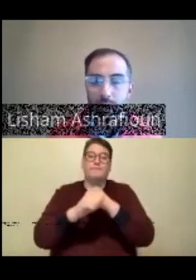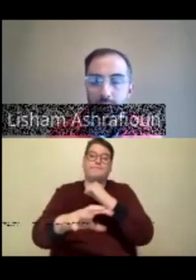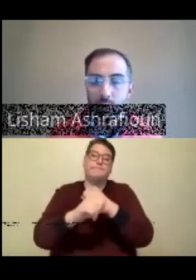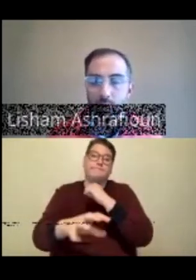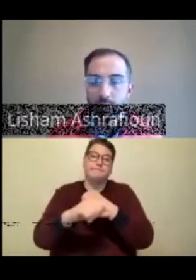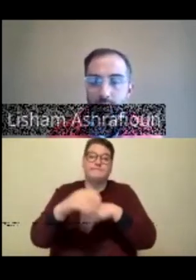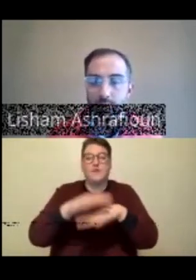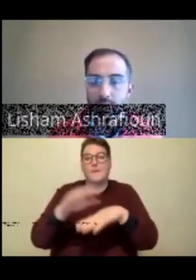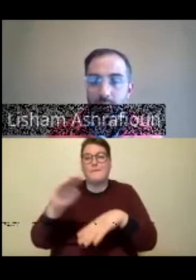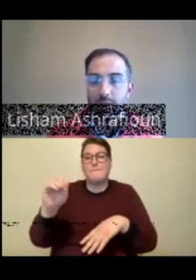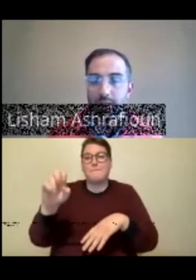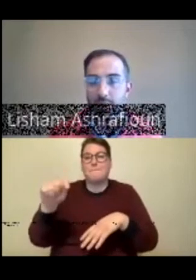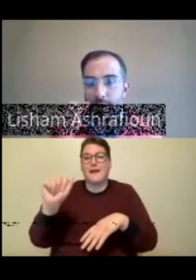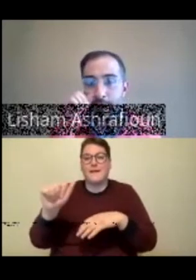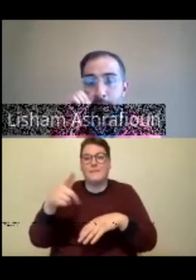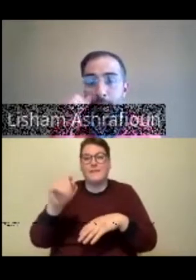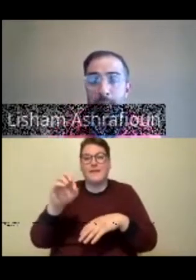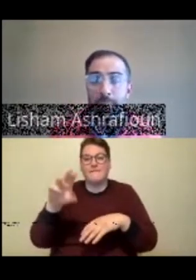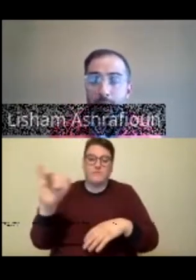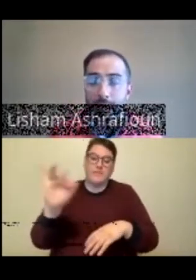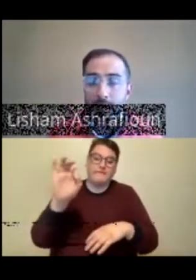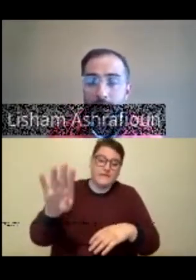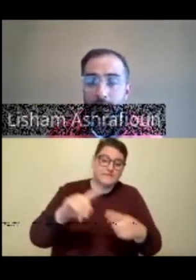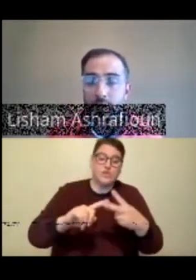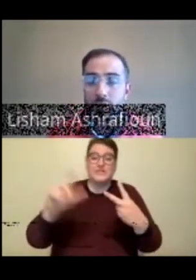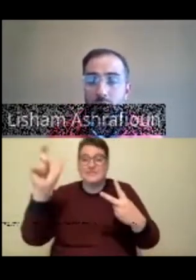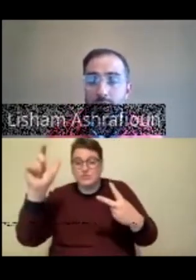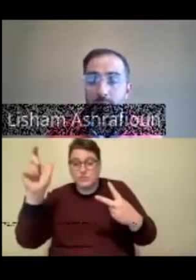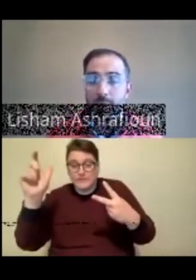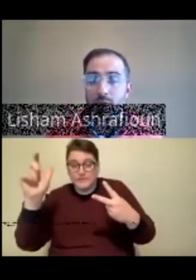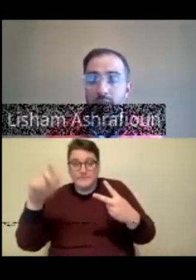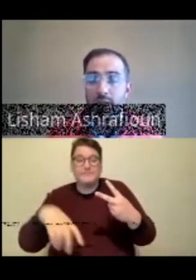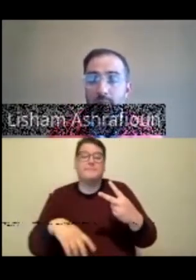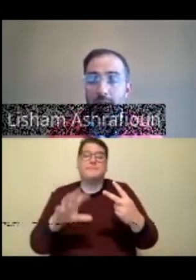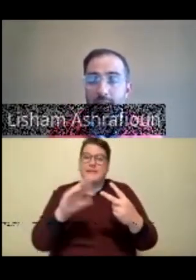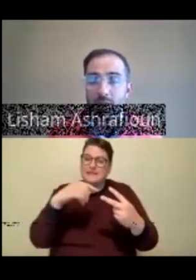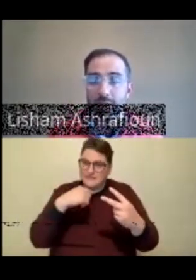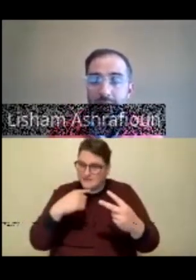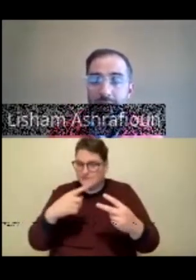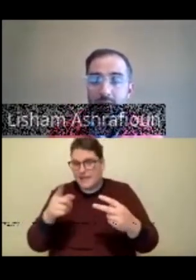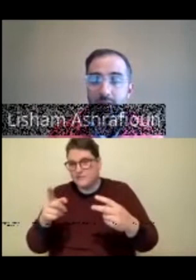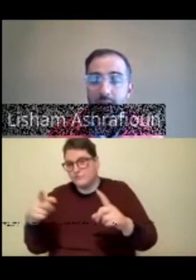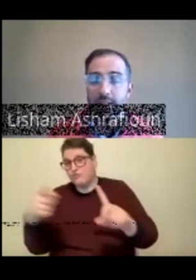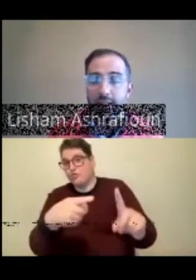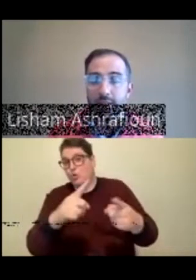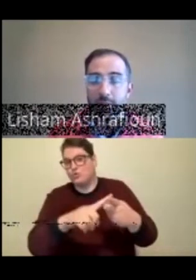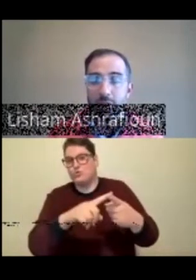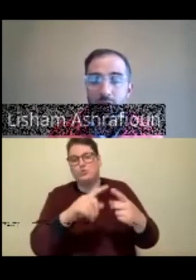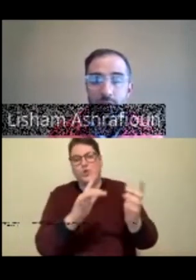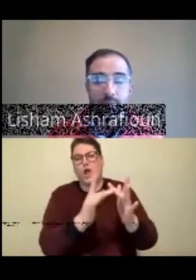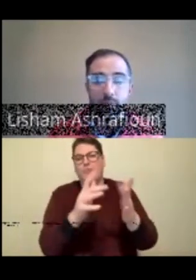meta platforms like Facebook and Instagram, and direct people to a study page where they can enter the